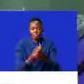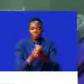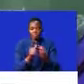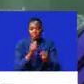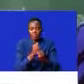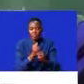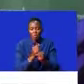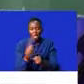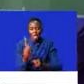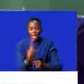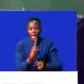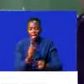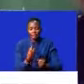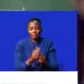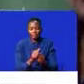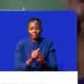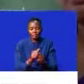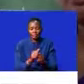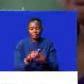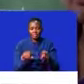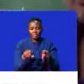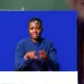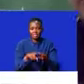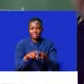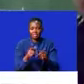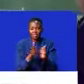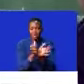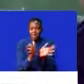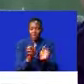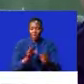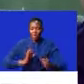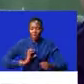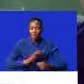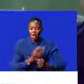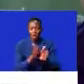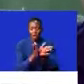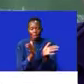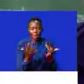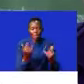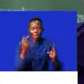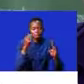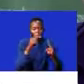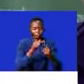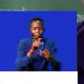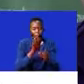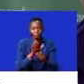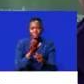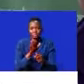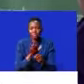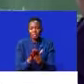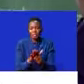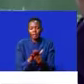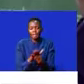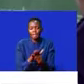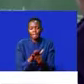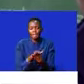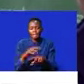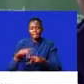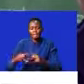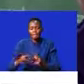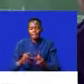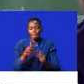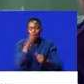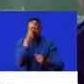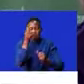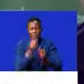alone. And our door is open. We have reached out to quite a number of partners because